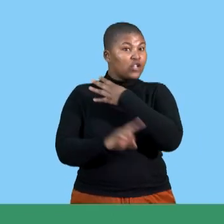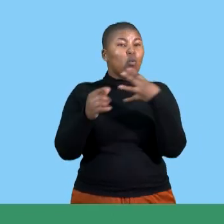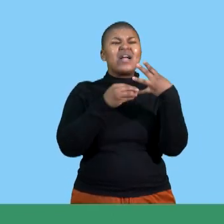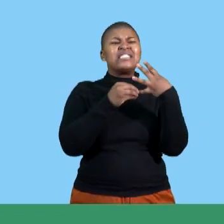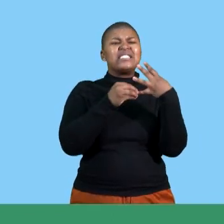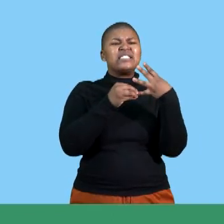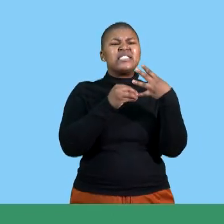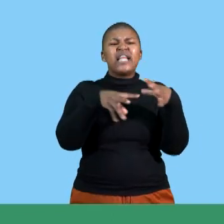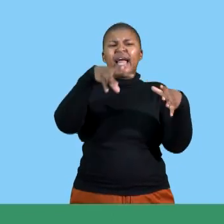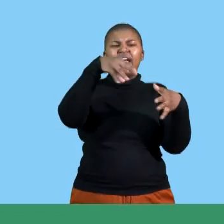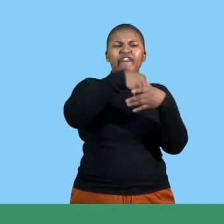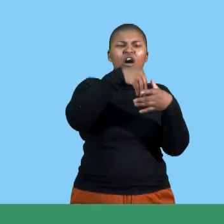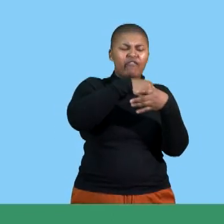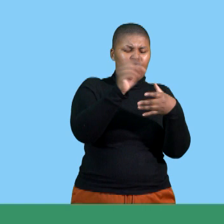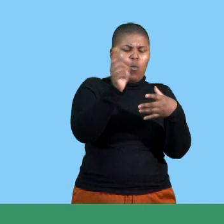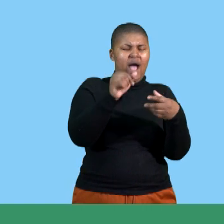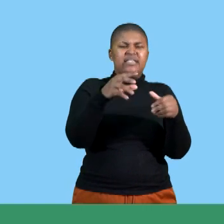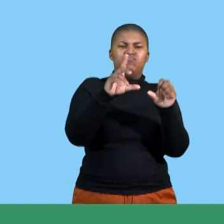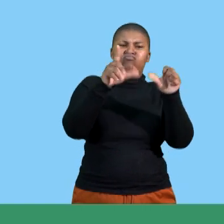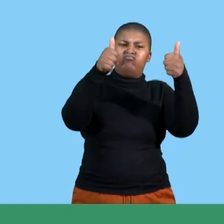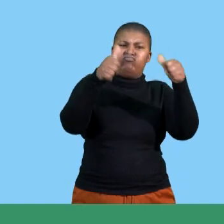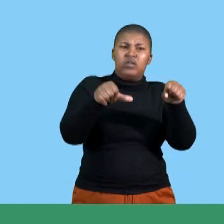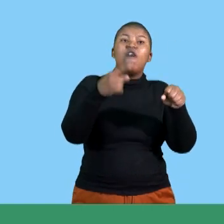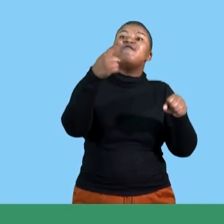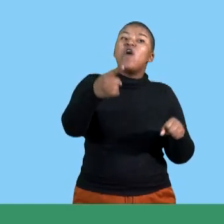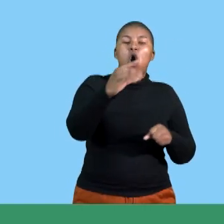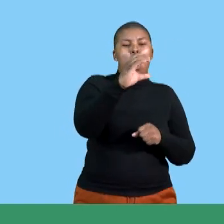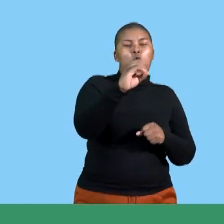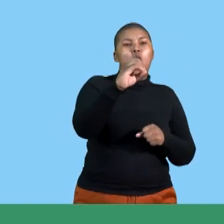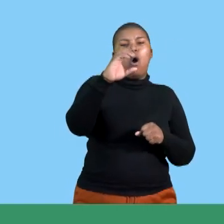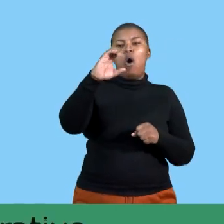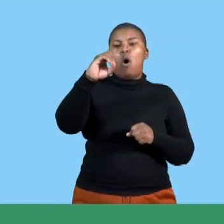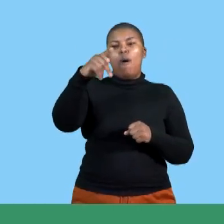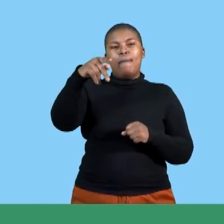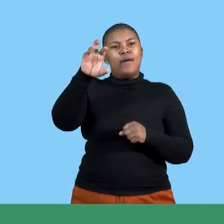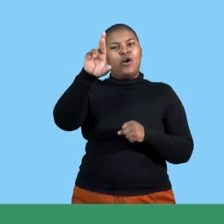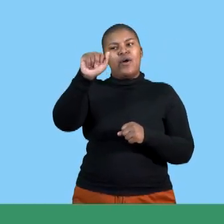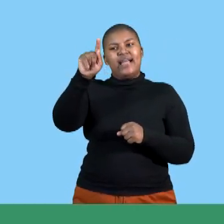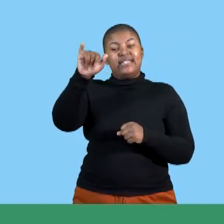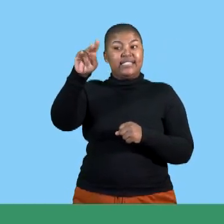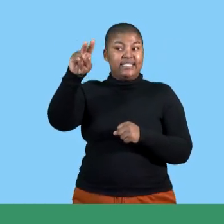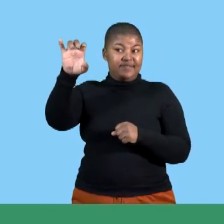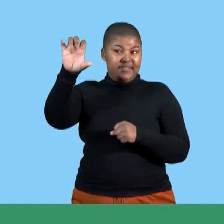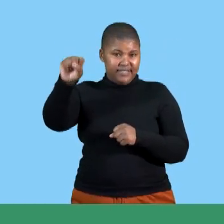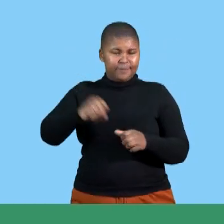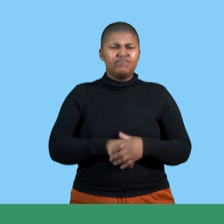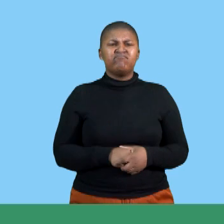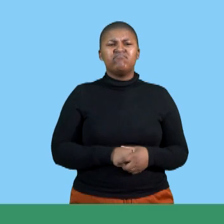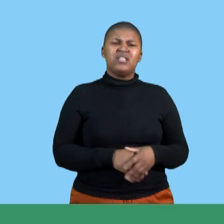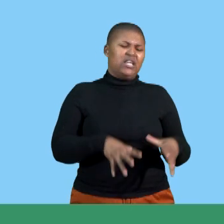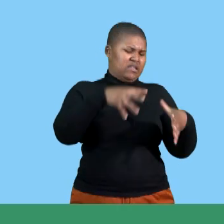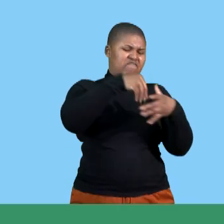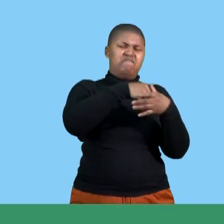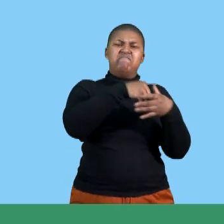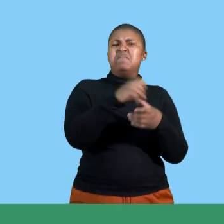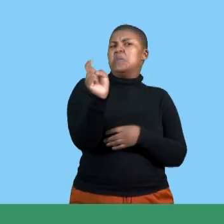the characteristics, advantages, and disadvantages of cooperatives. Okay. Characteristics of cooperatives is